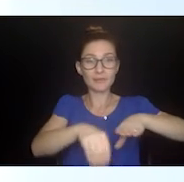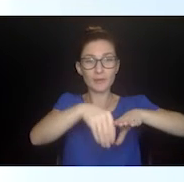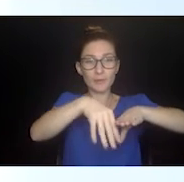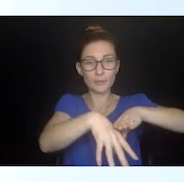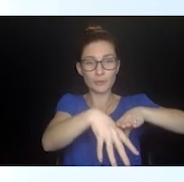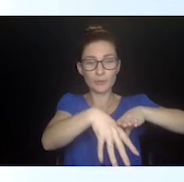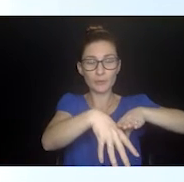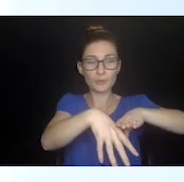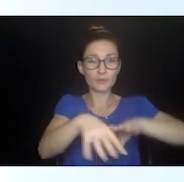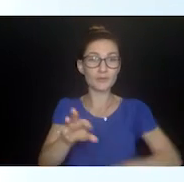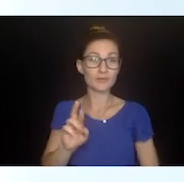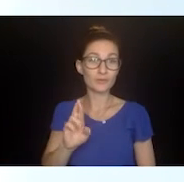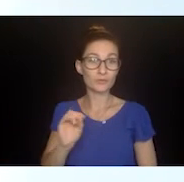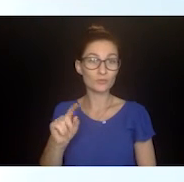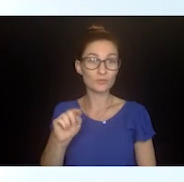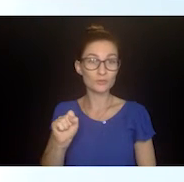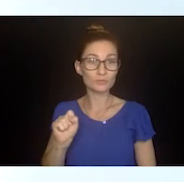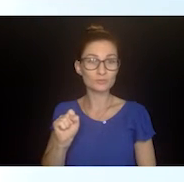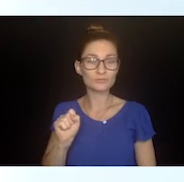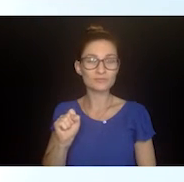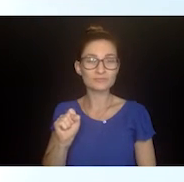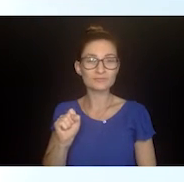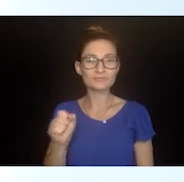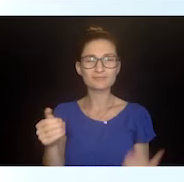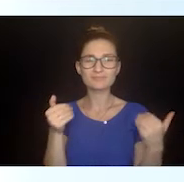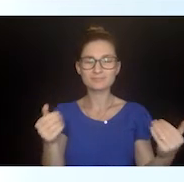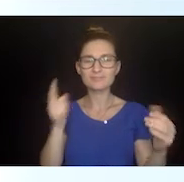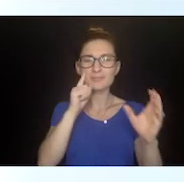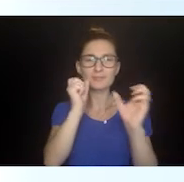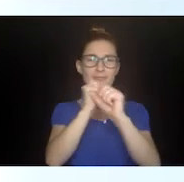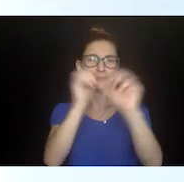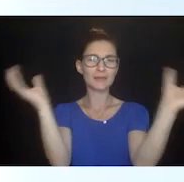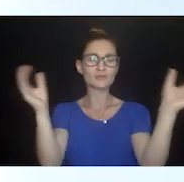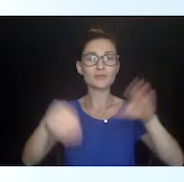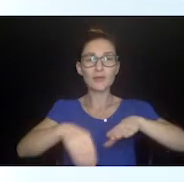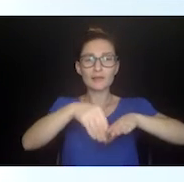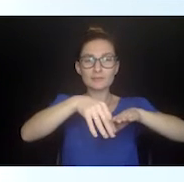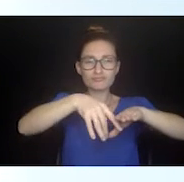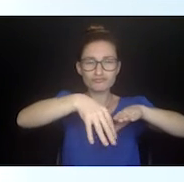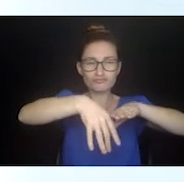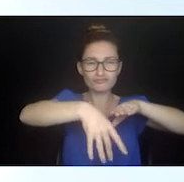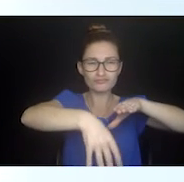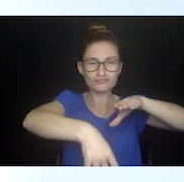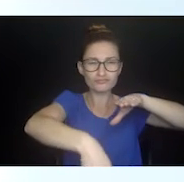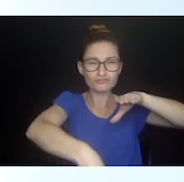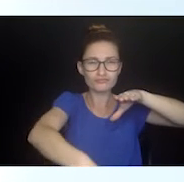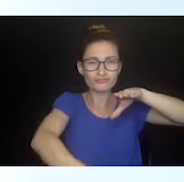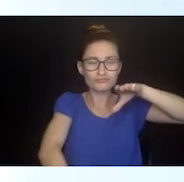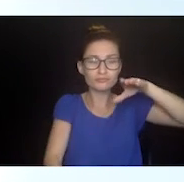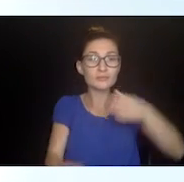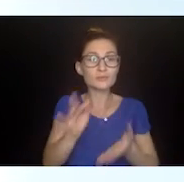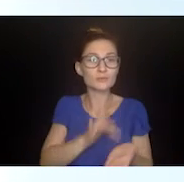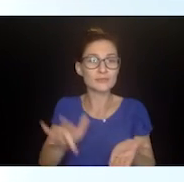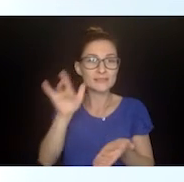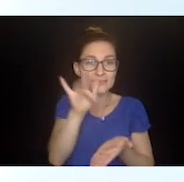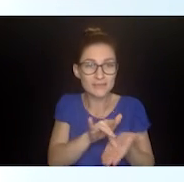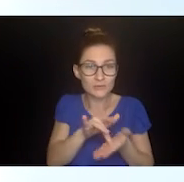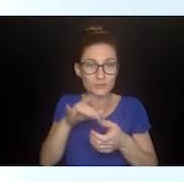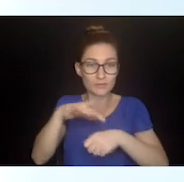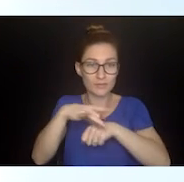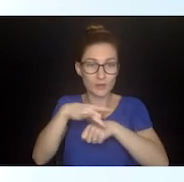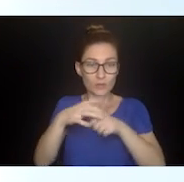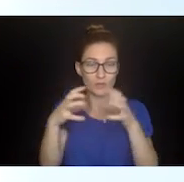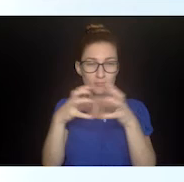just imagine your feet having roots and growing and going right to the center of the